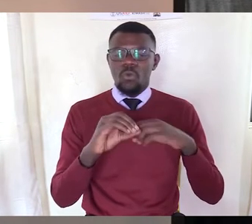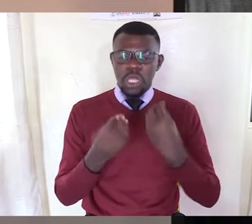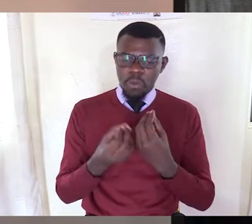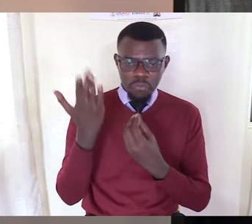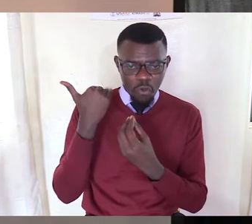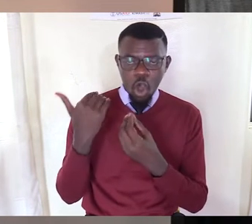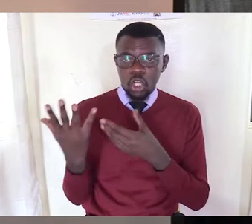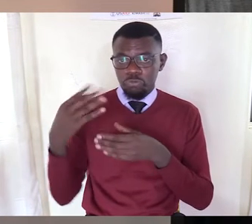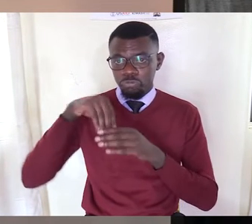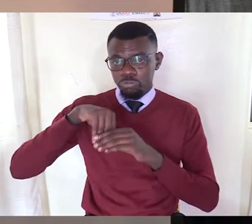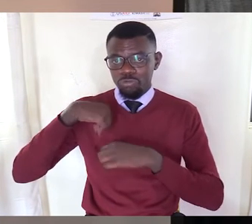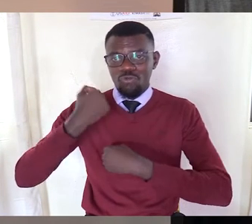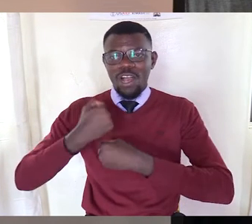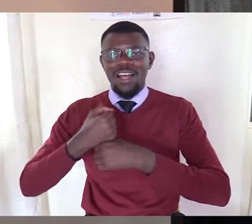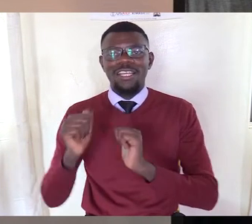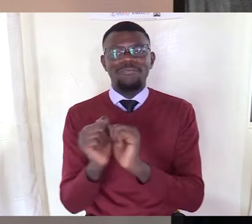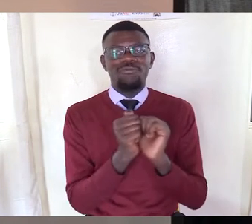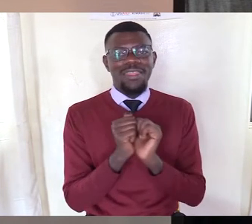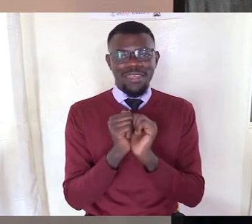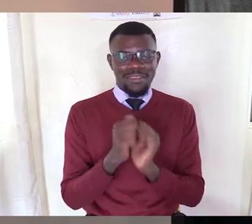those were the first partners we started with,